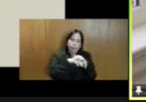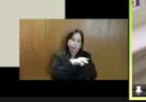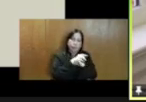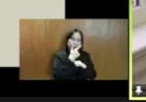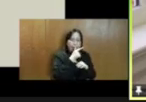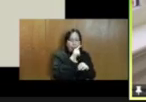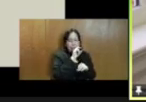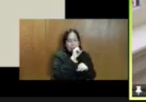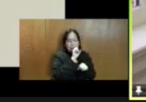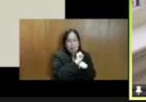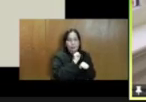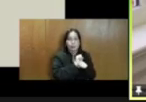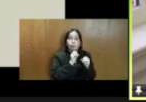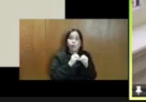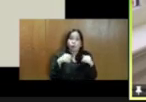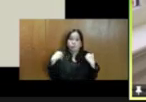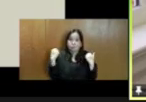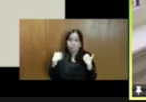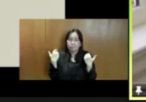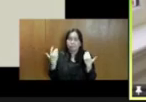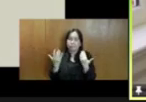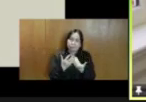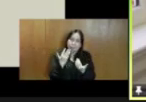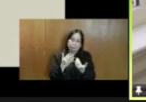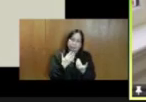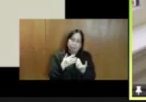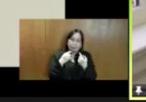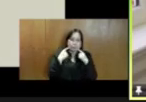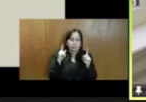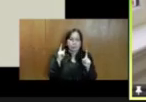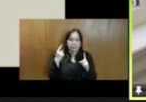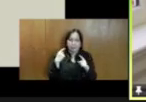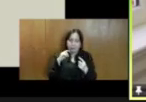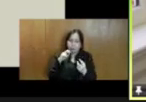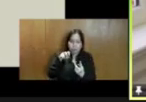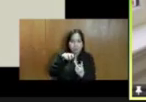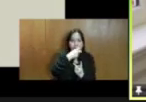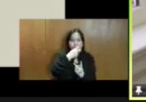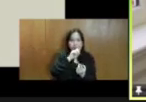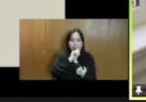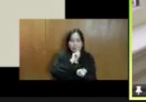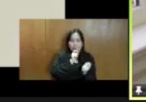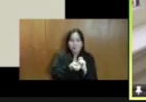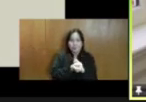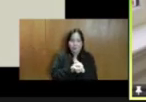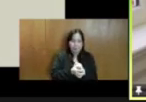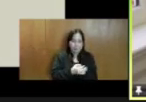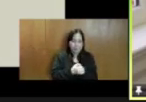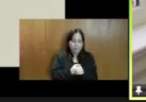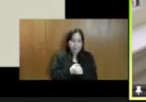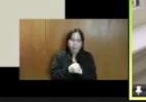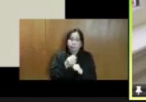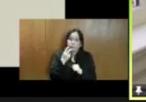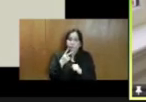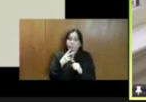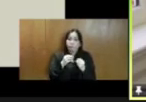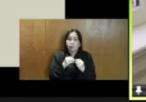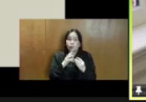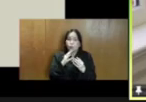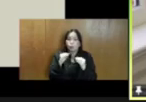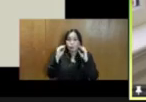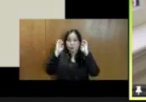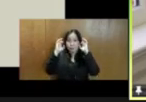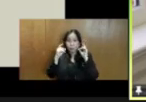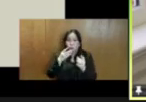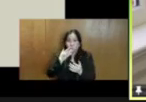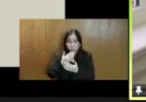green job. So younger workers seem more likely to be able to make this transition. We also see that more educated workers are more likely to